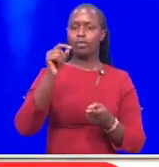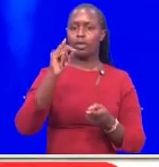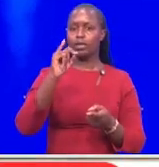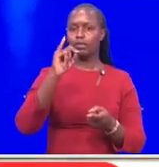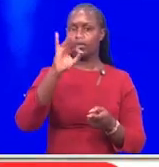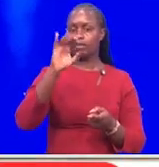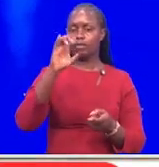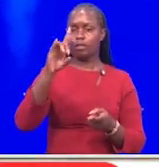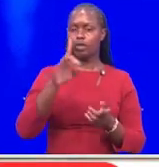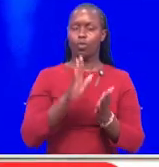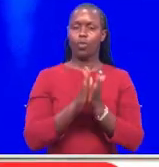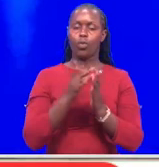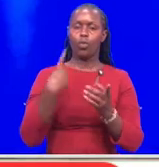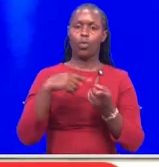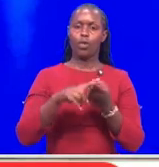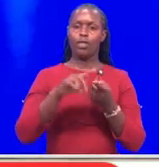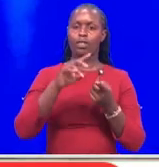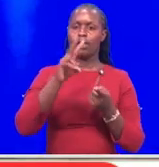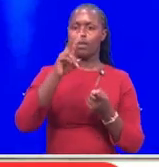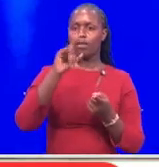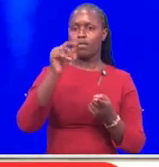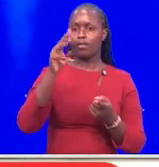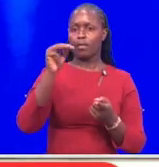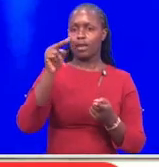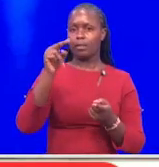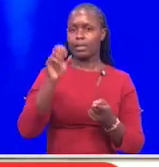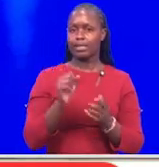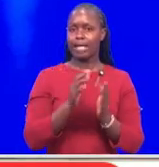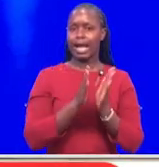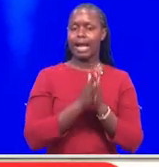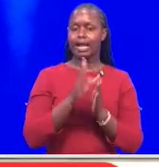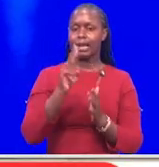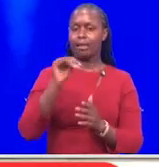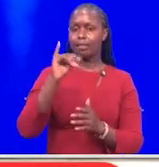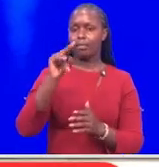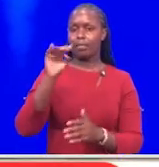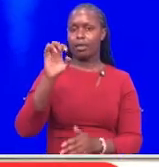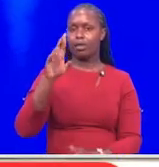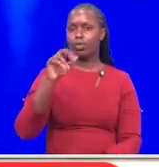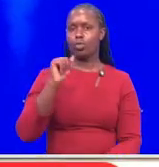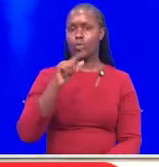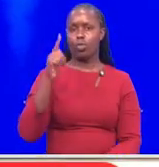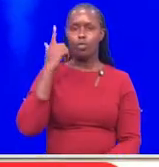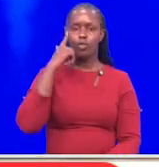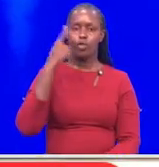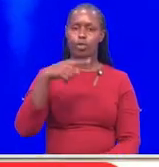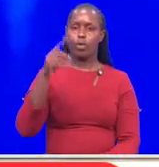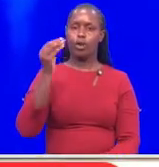and minerals so as to prevent micronutrient deficiencies. Elizabeth Atieno, TV47.